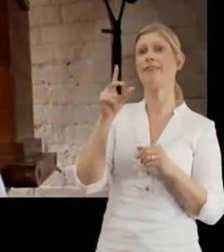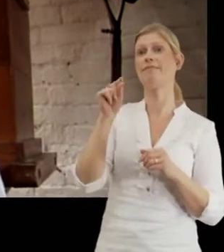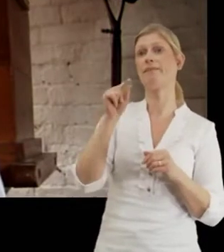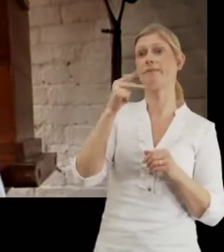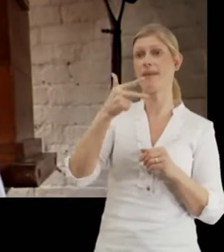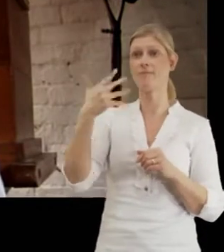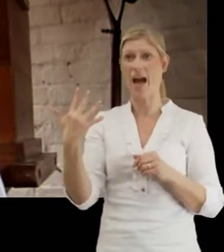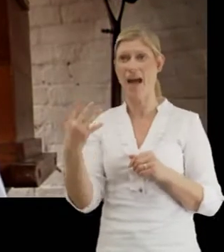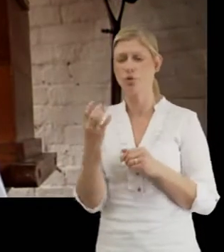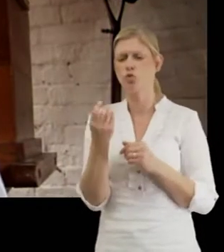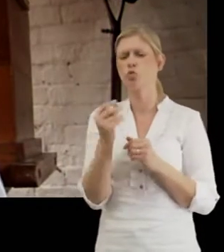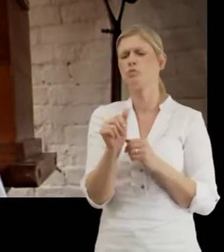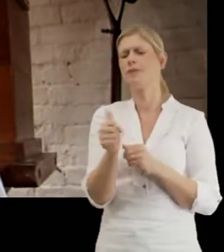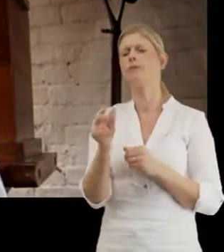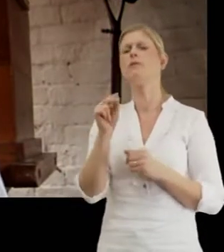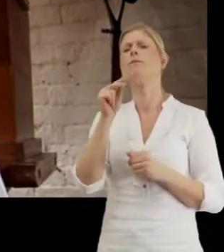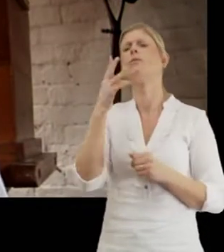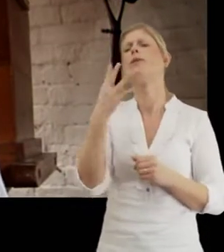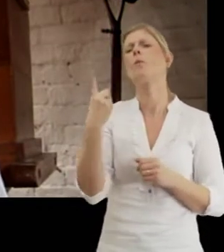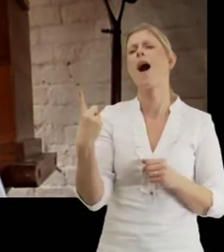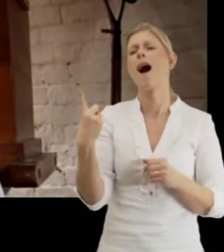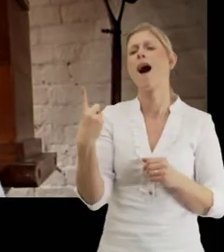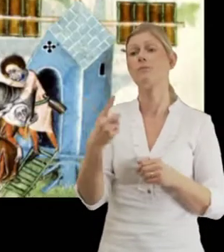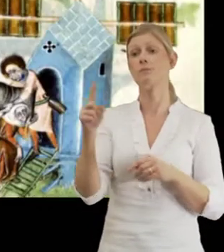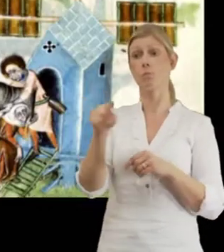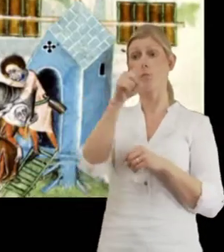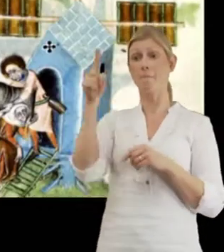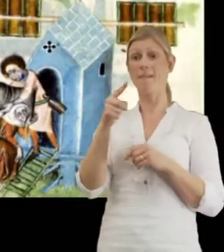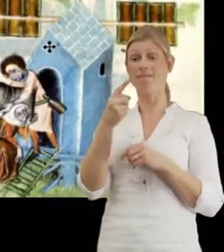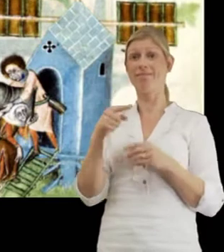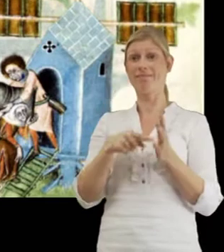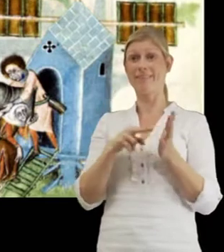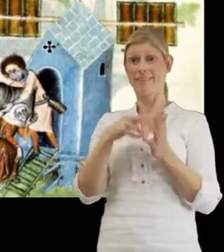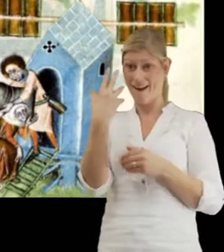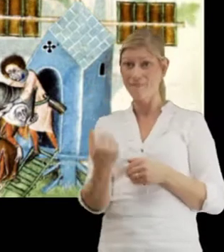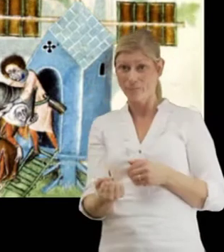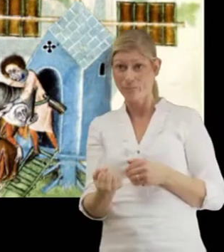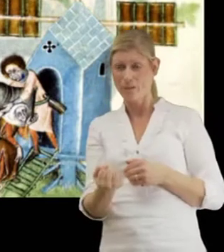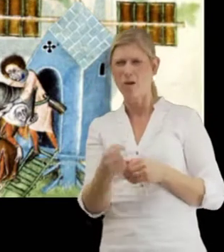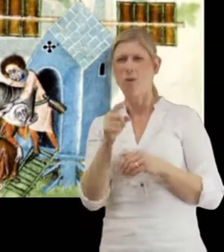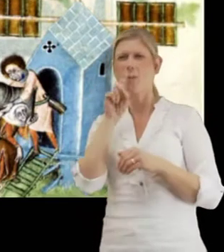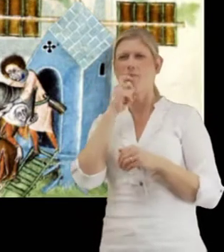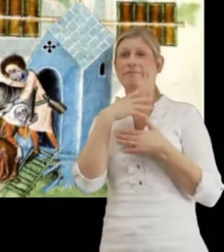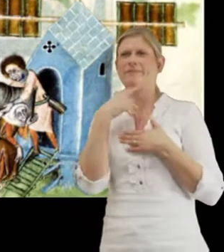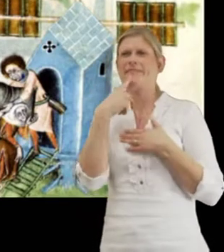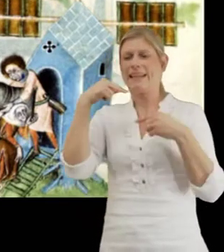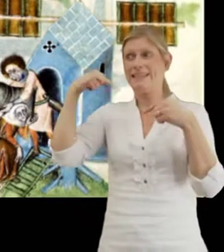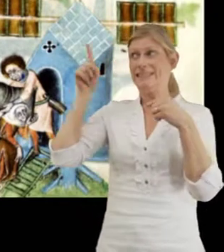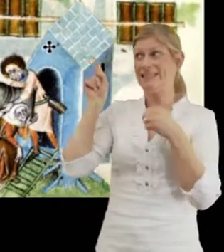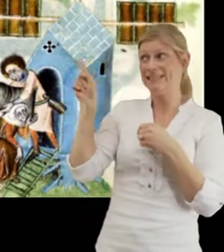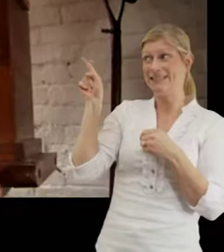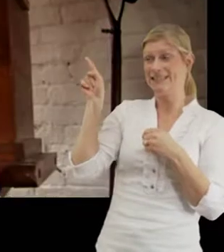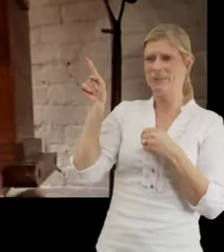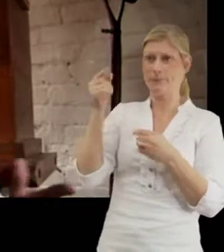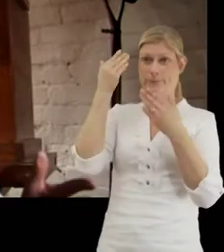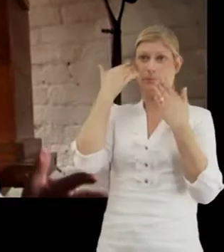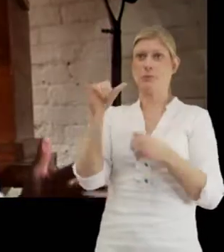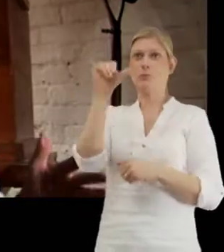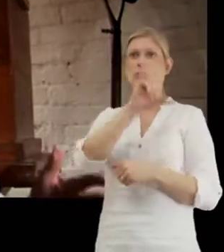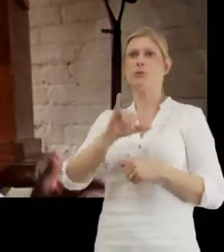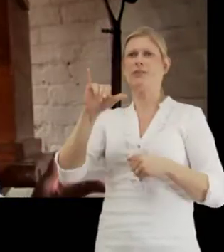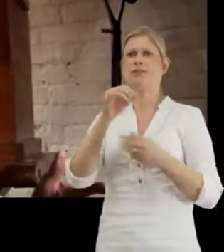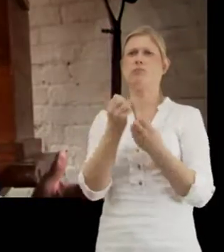very shortly after, in 1241, there was a windmill in Lincoln. I'd love to tell you it was this one, but we don't know which one it was